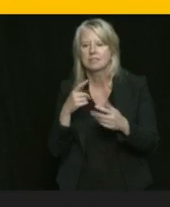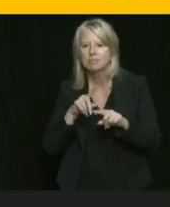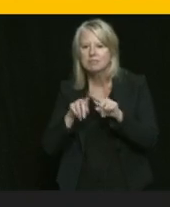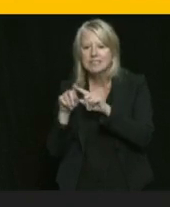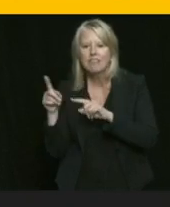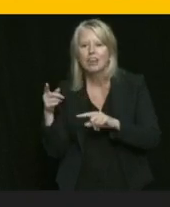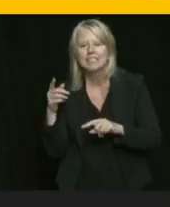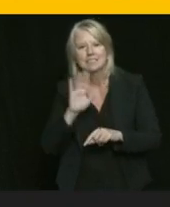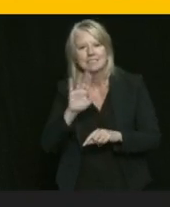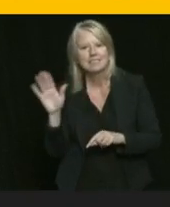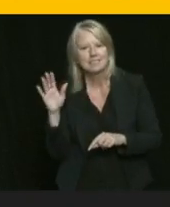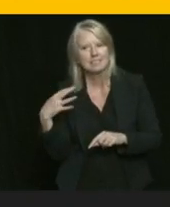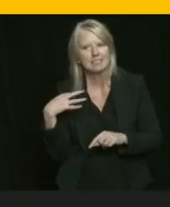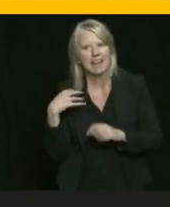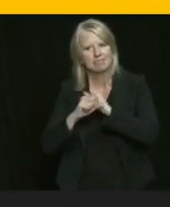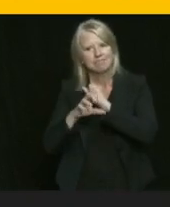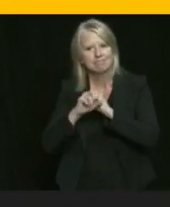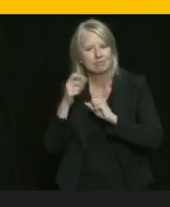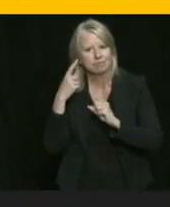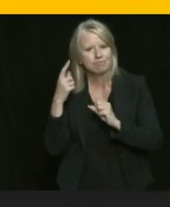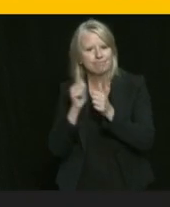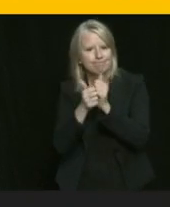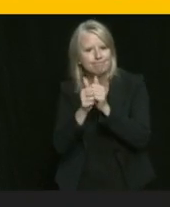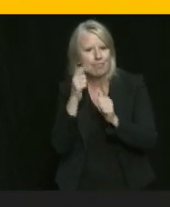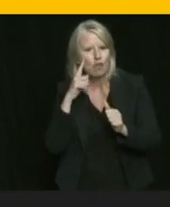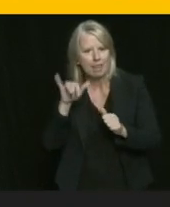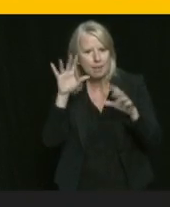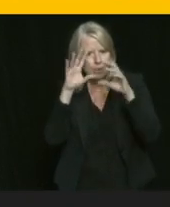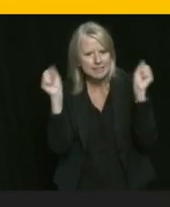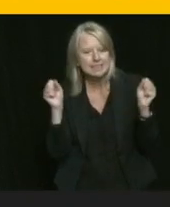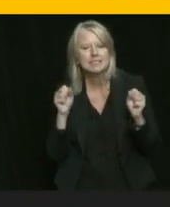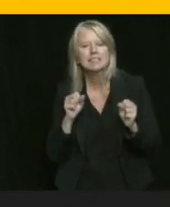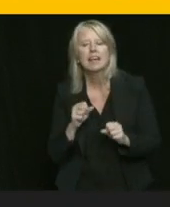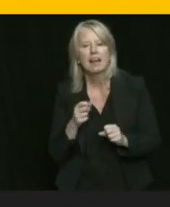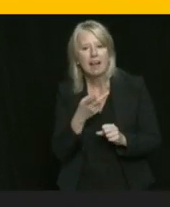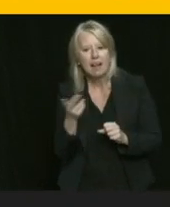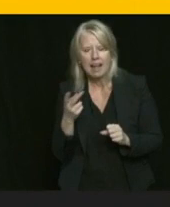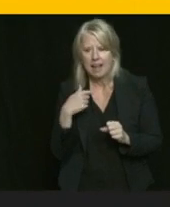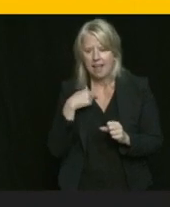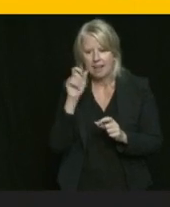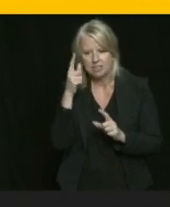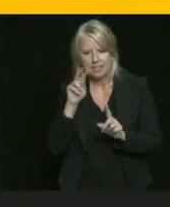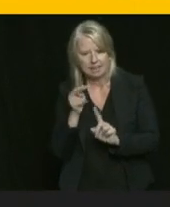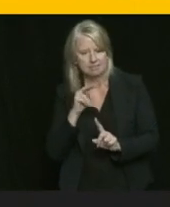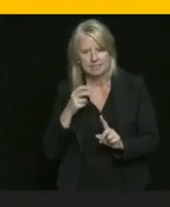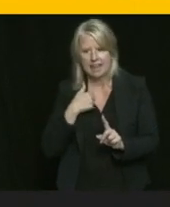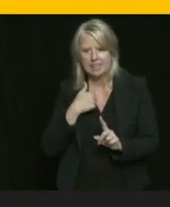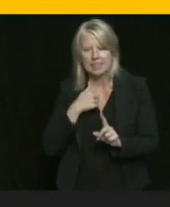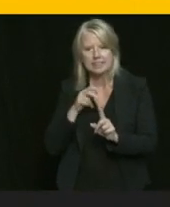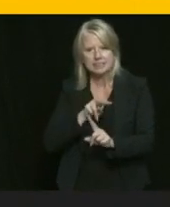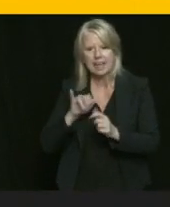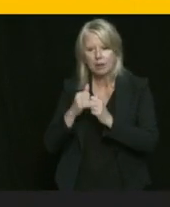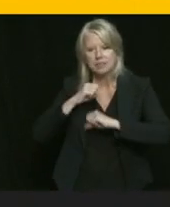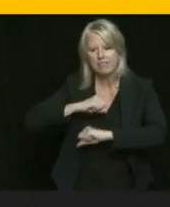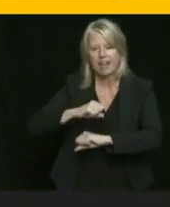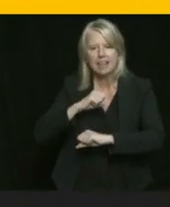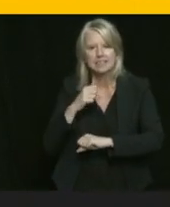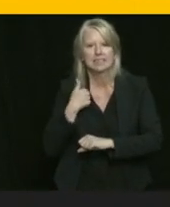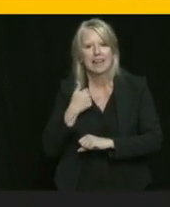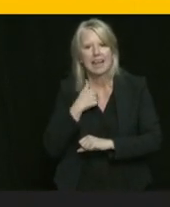candidates for this presidency and understanding how to position Canada in the best way to defend Canadians' interests,